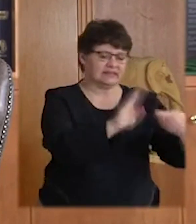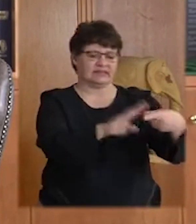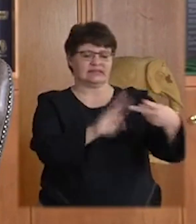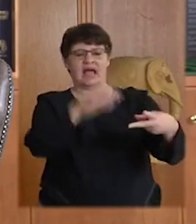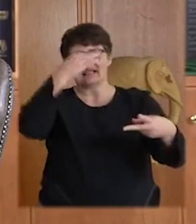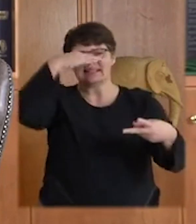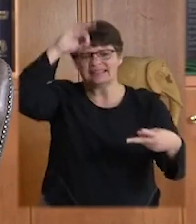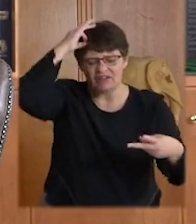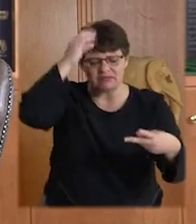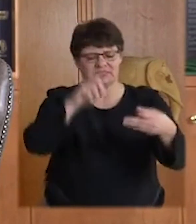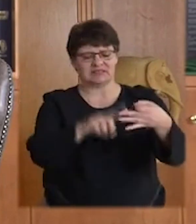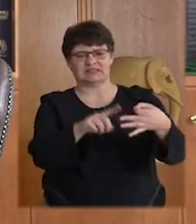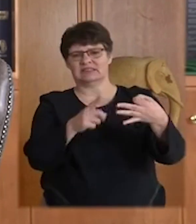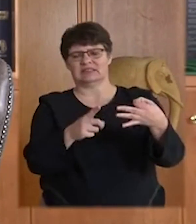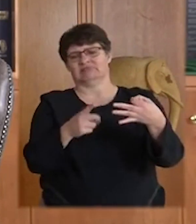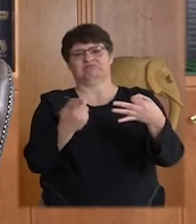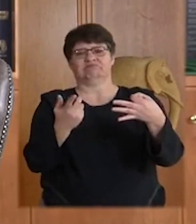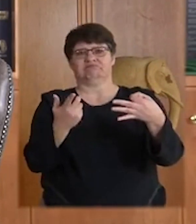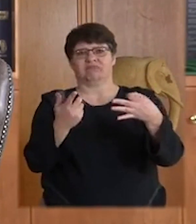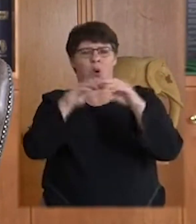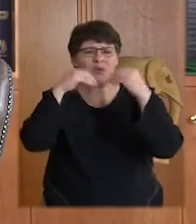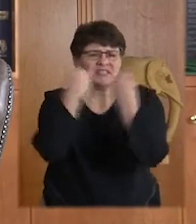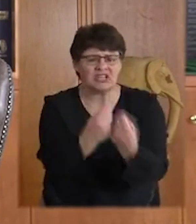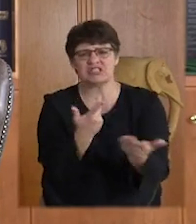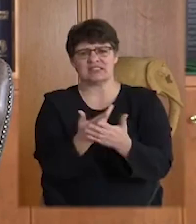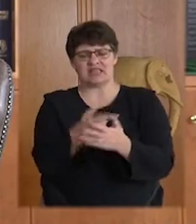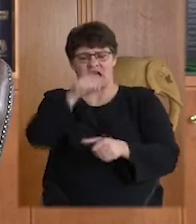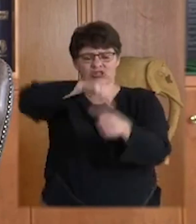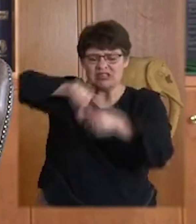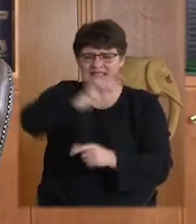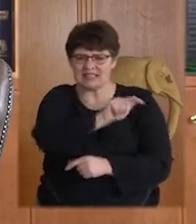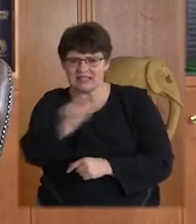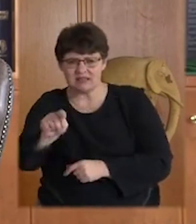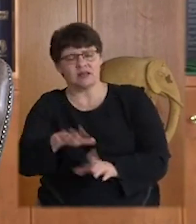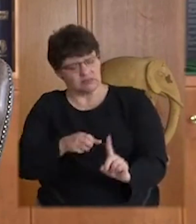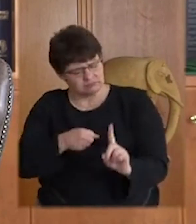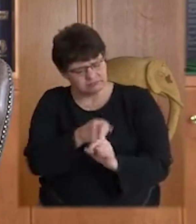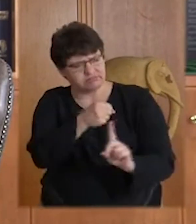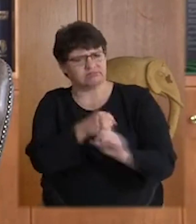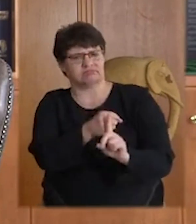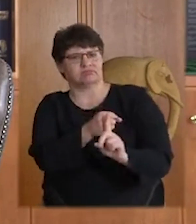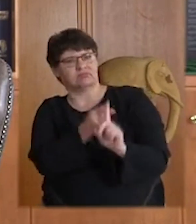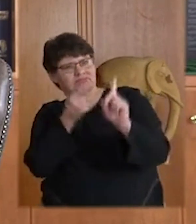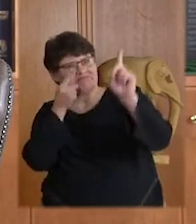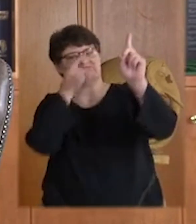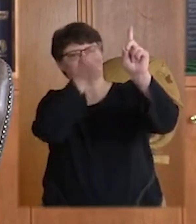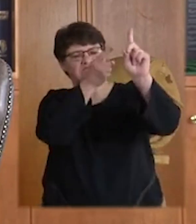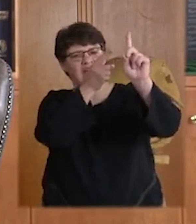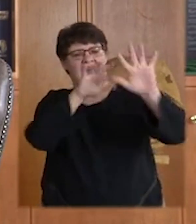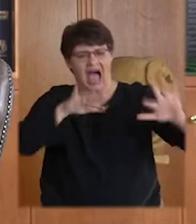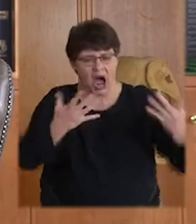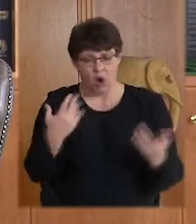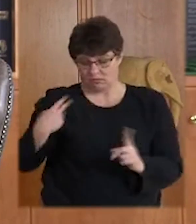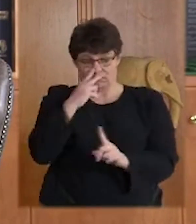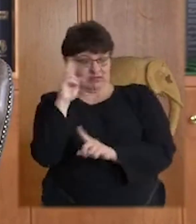civil society formations have worked to drive the national effort to combat the